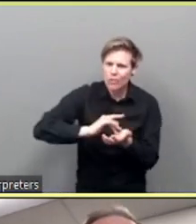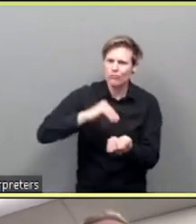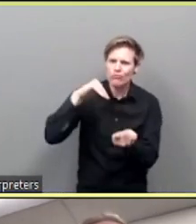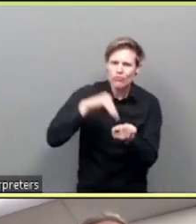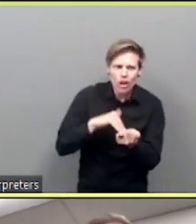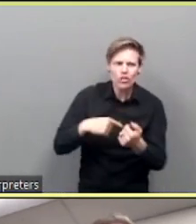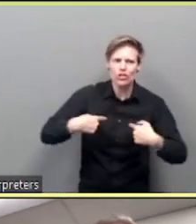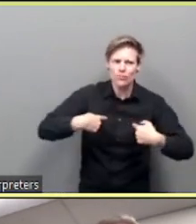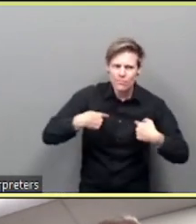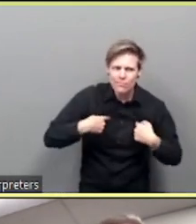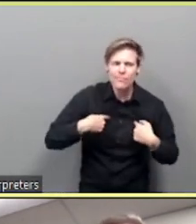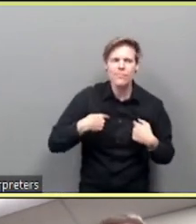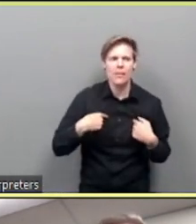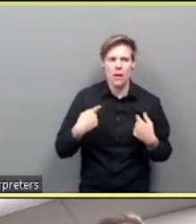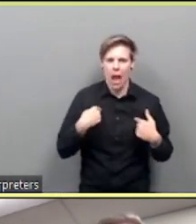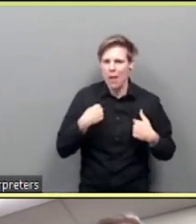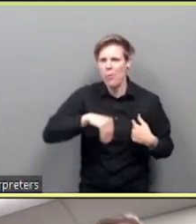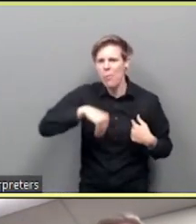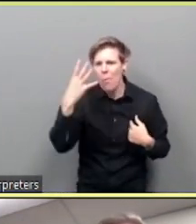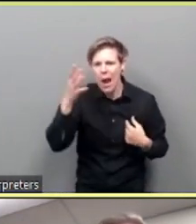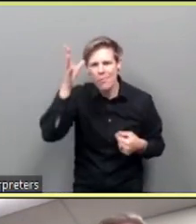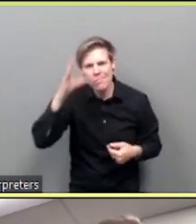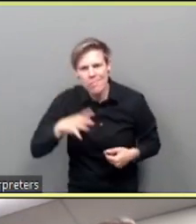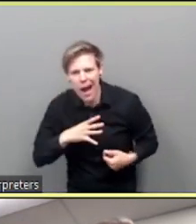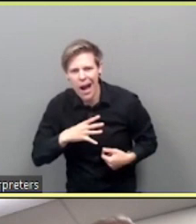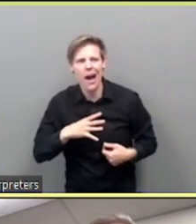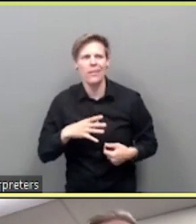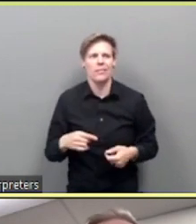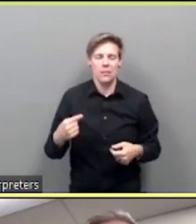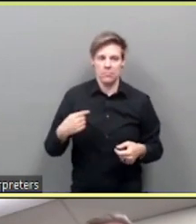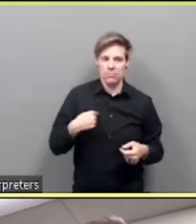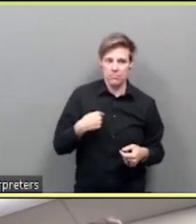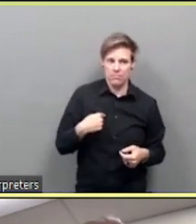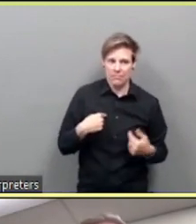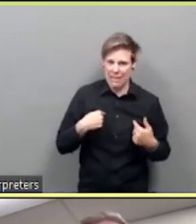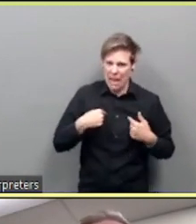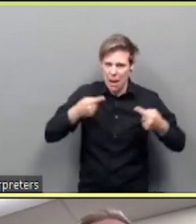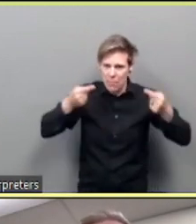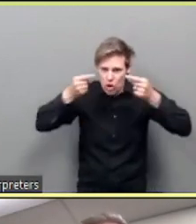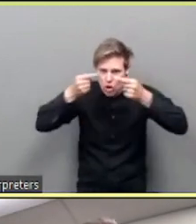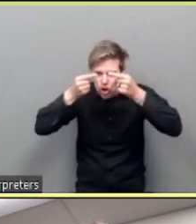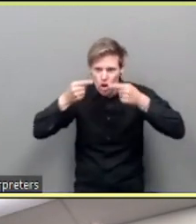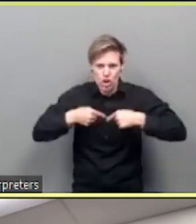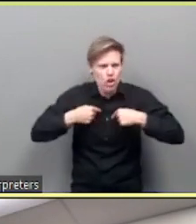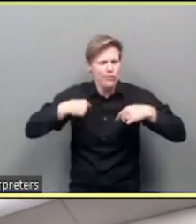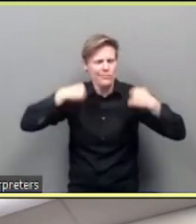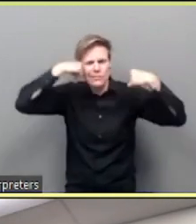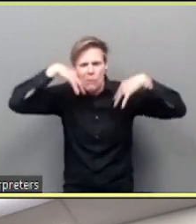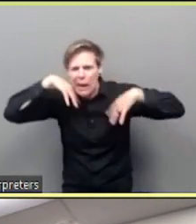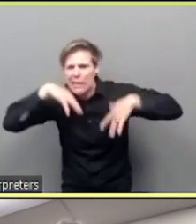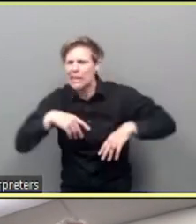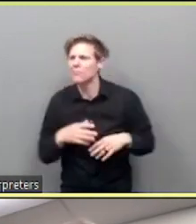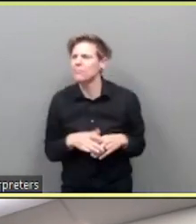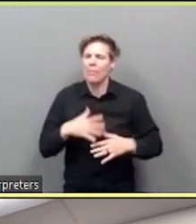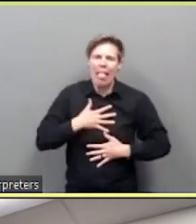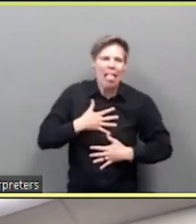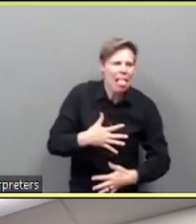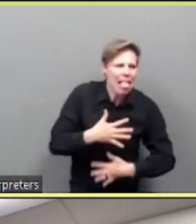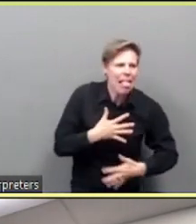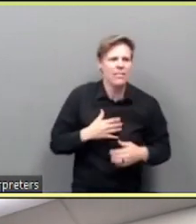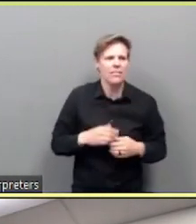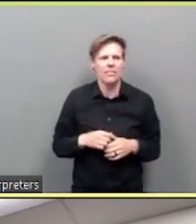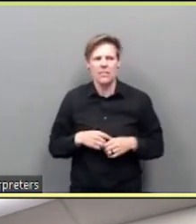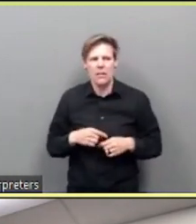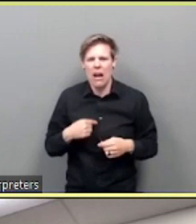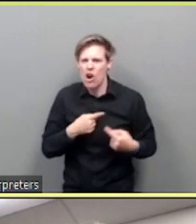that if I'm having crushing substernal chest pain and I'm sweating and getting short of breath and that pain is going up into my jaw and down